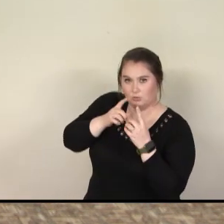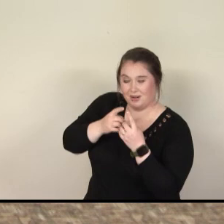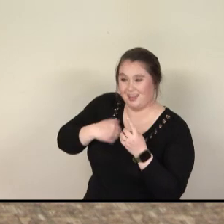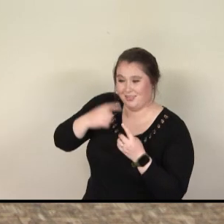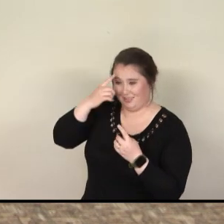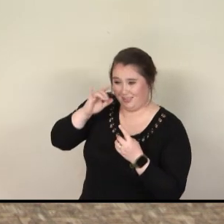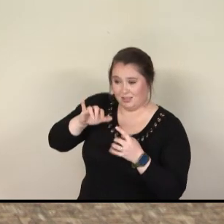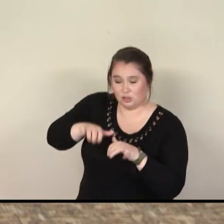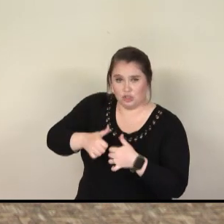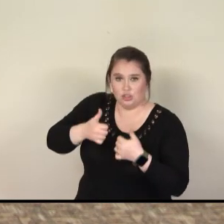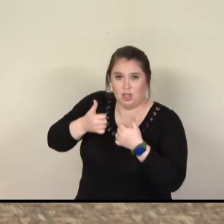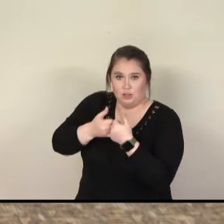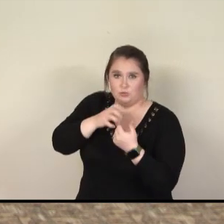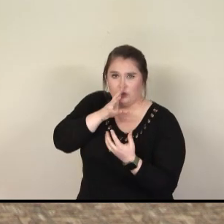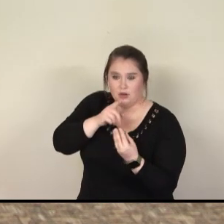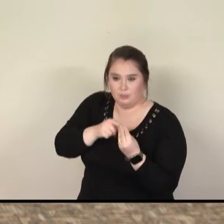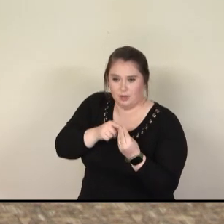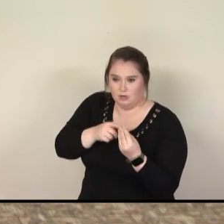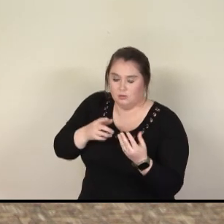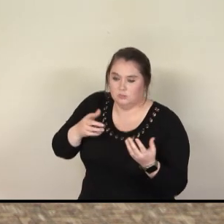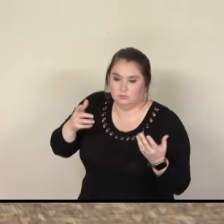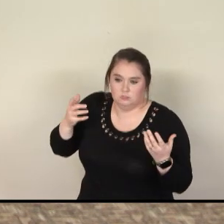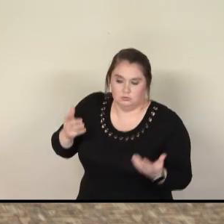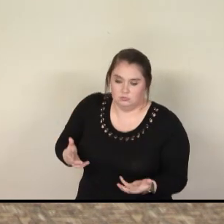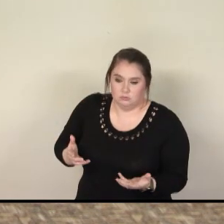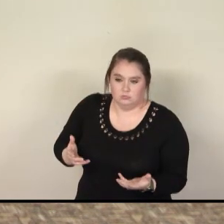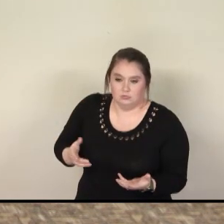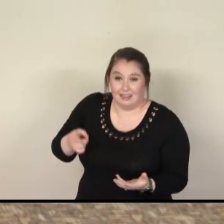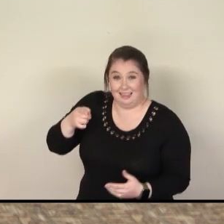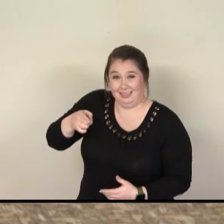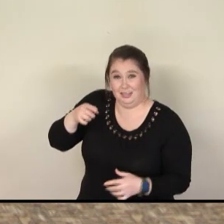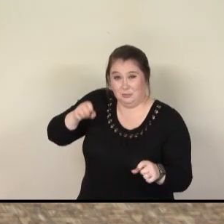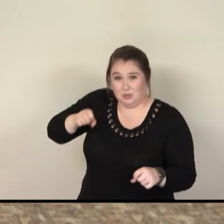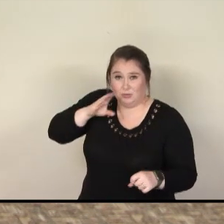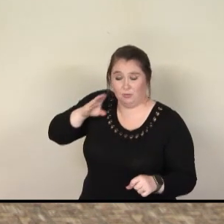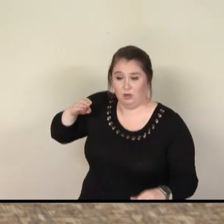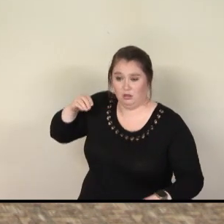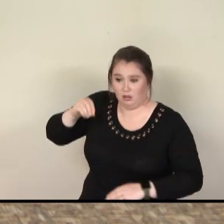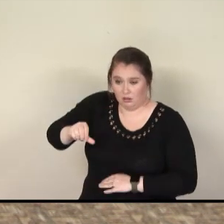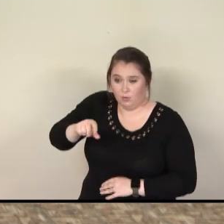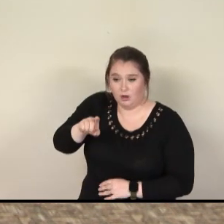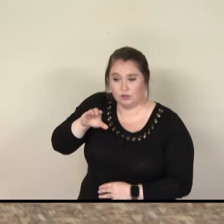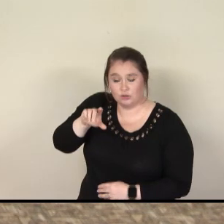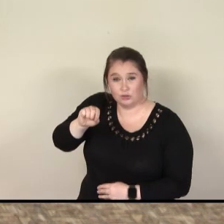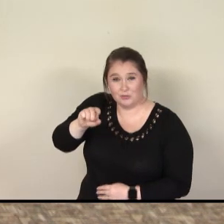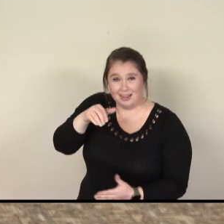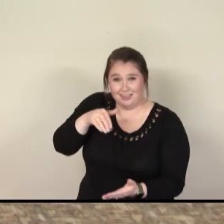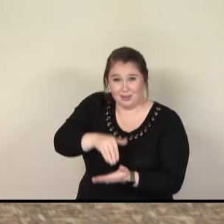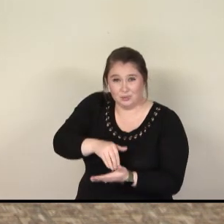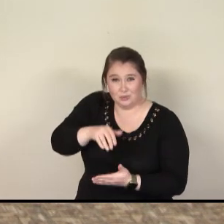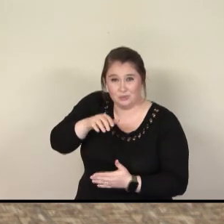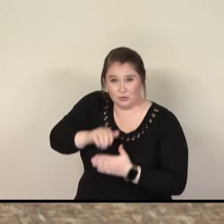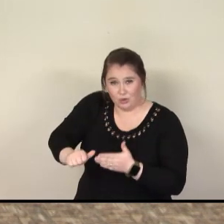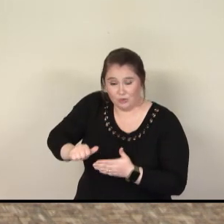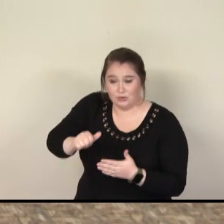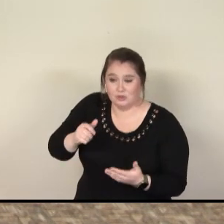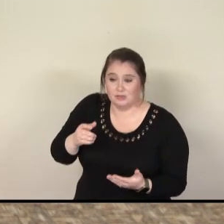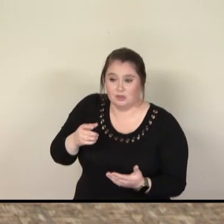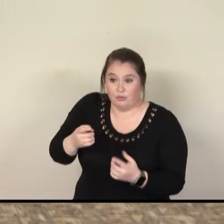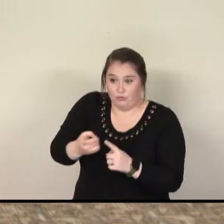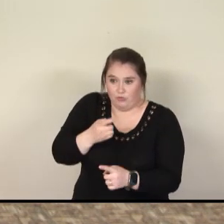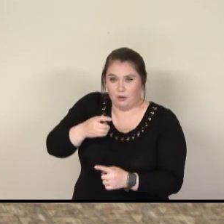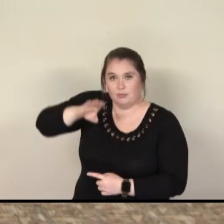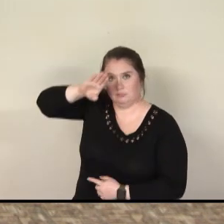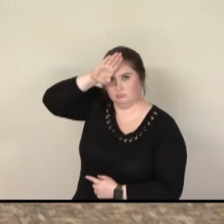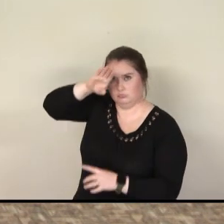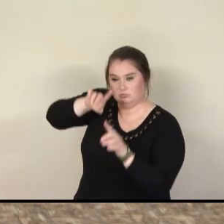challenge here, is that we're talking about something that's going to cost us possibly $820,000 that hinged on a decision made by the fire